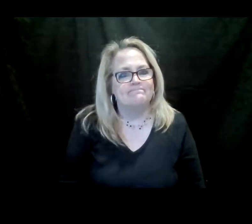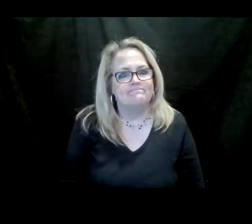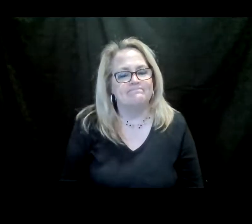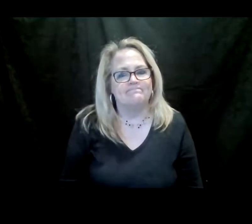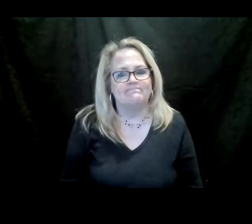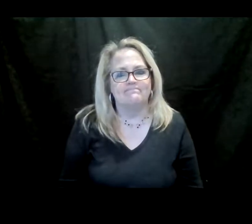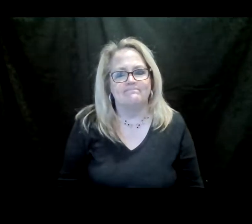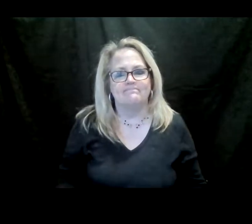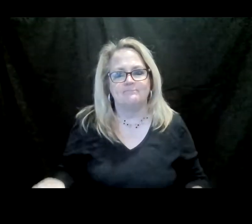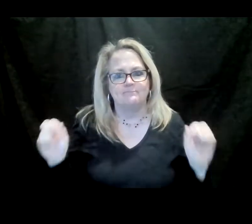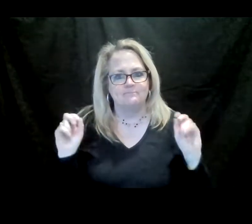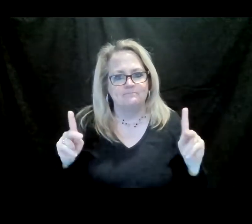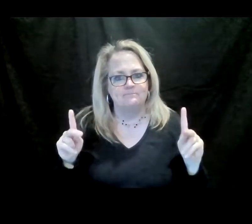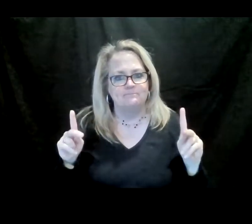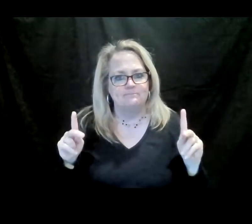Okay.